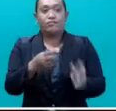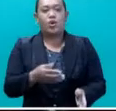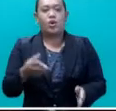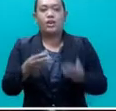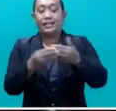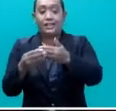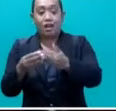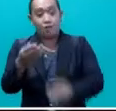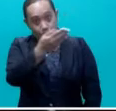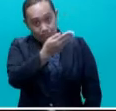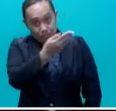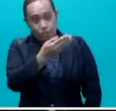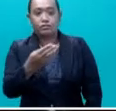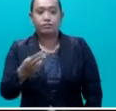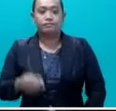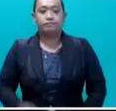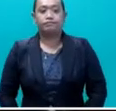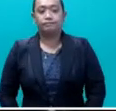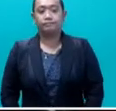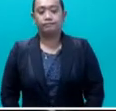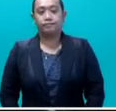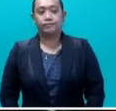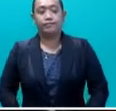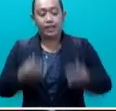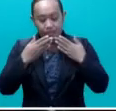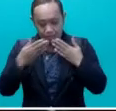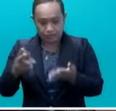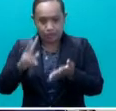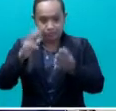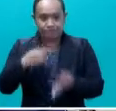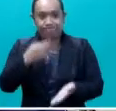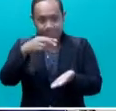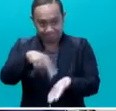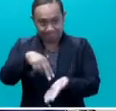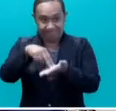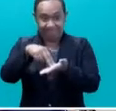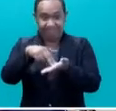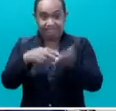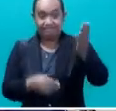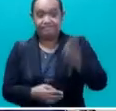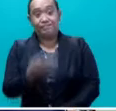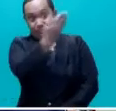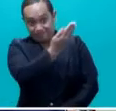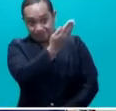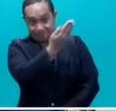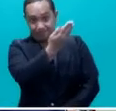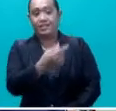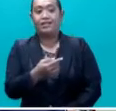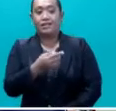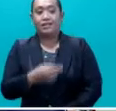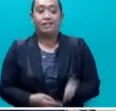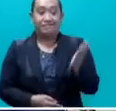Thank you, Honorable Mr. Speaker, sir. I rise to respond to the serious allegations made by the Minister